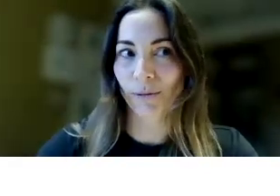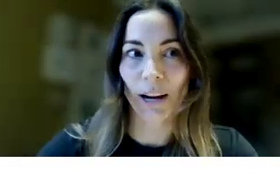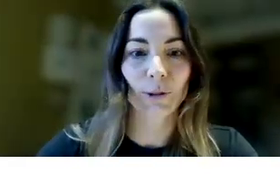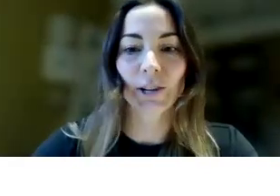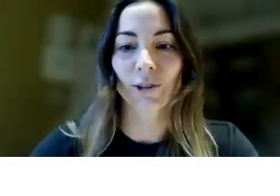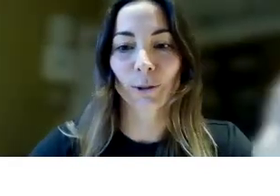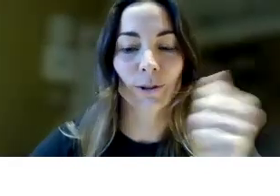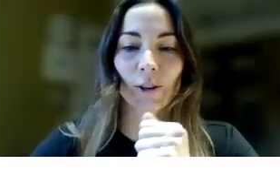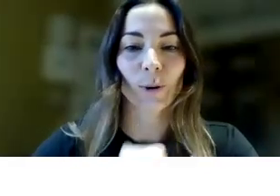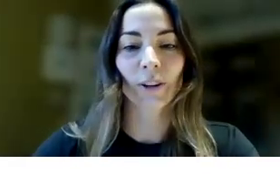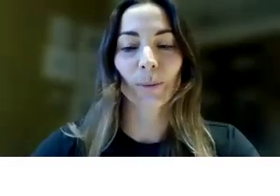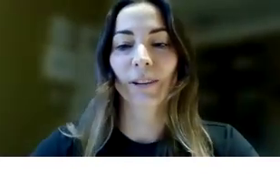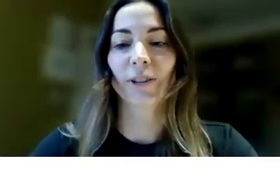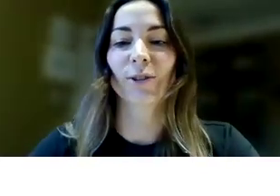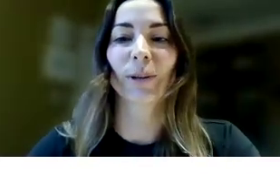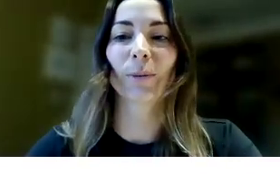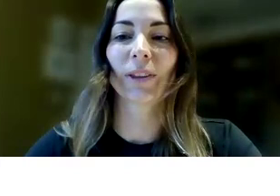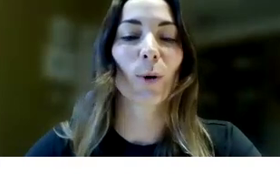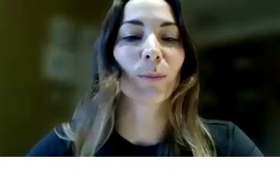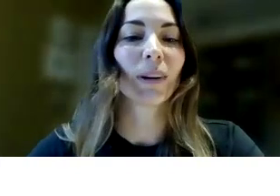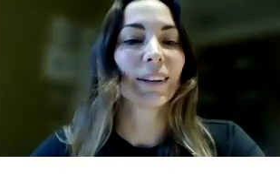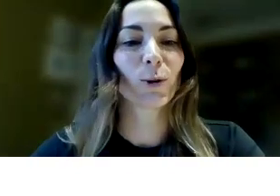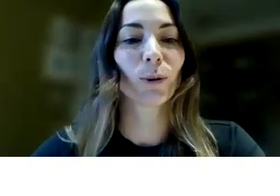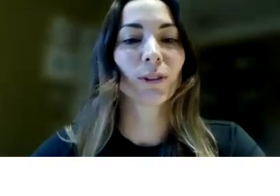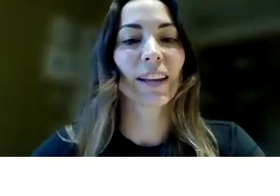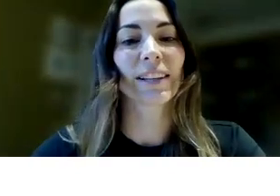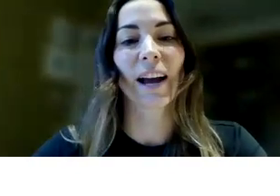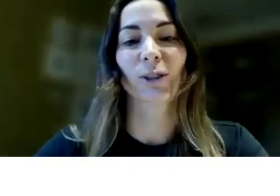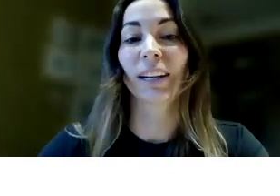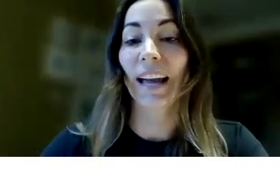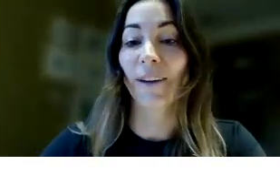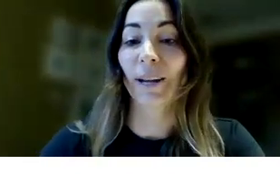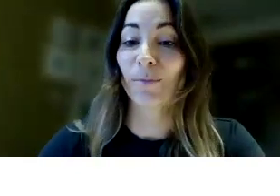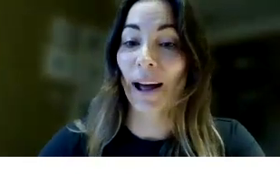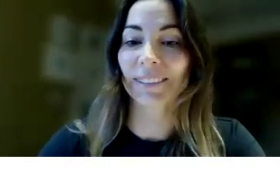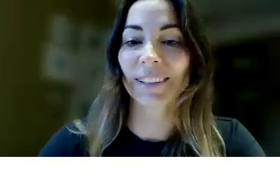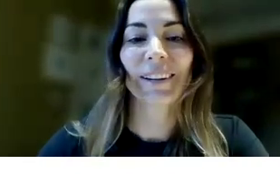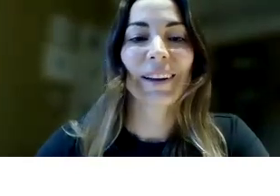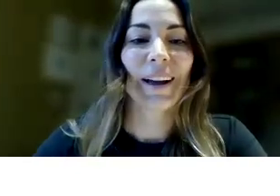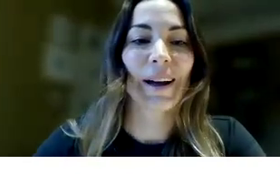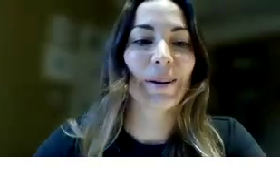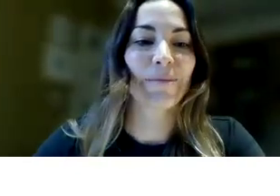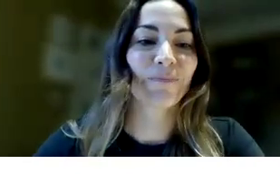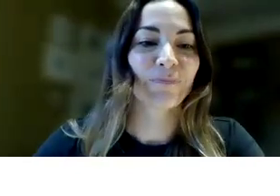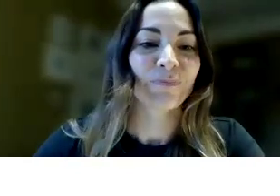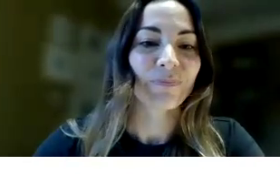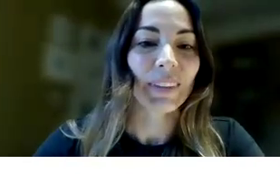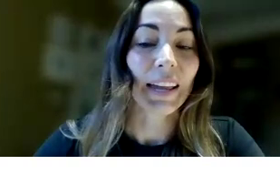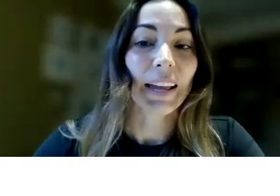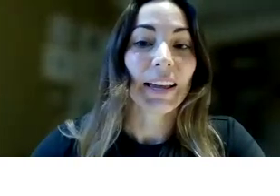realize, recreational garage work or whatever you're doing with home tools is actually going to have an impact.